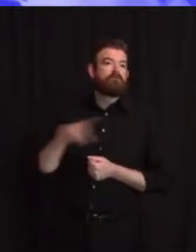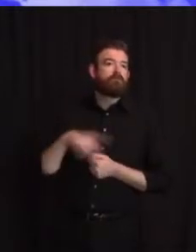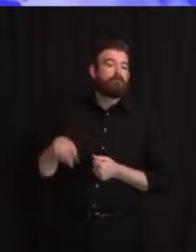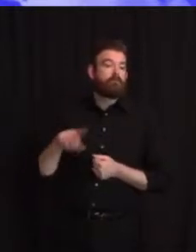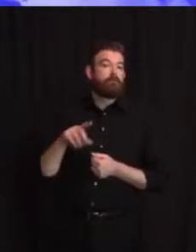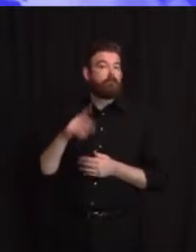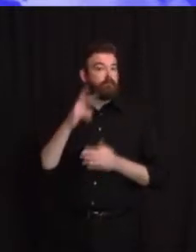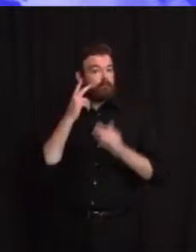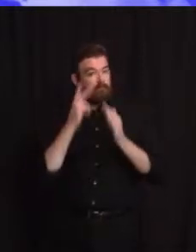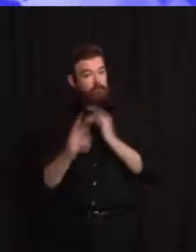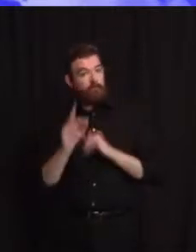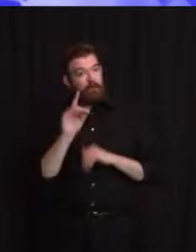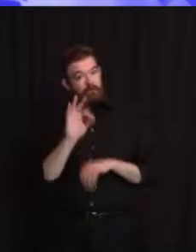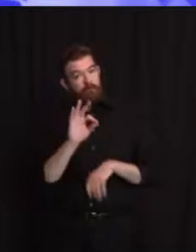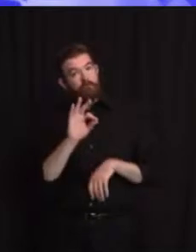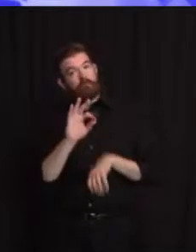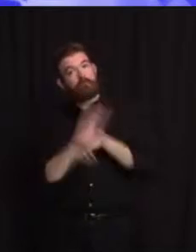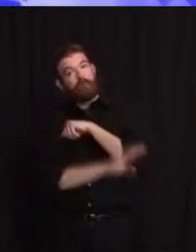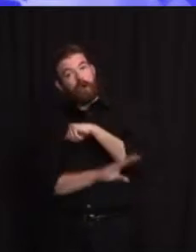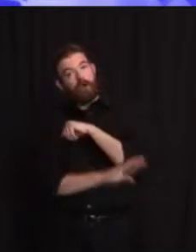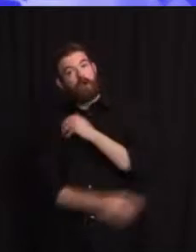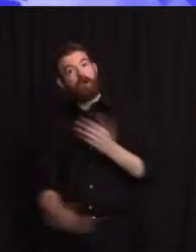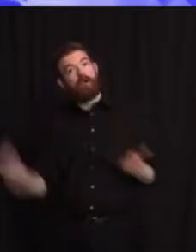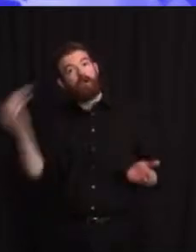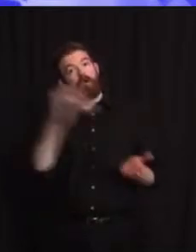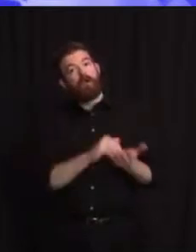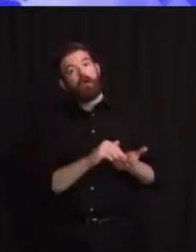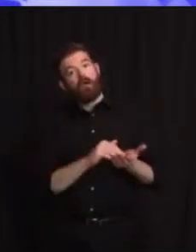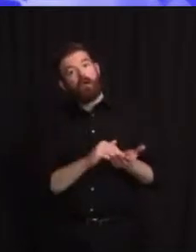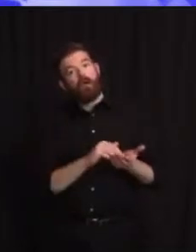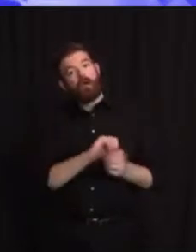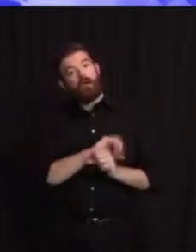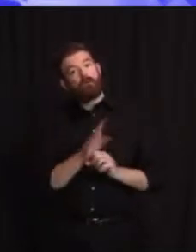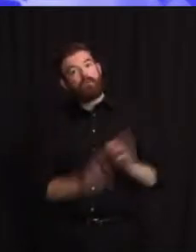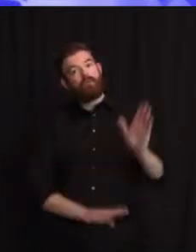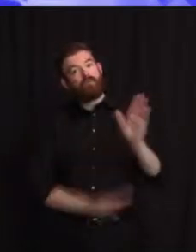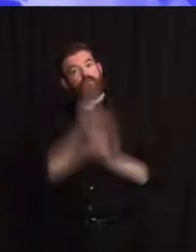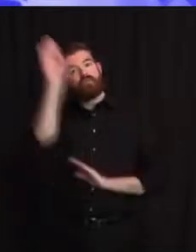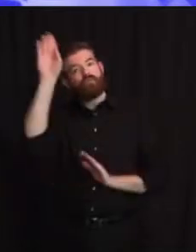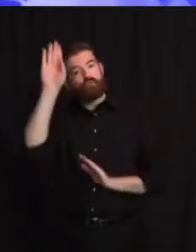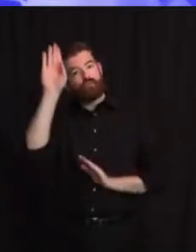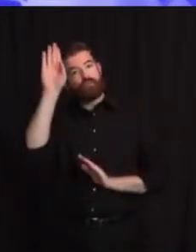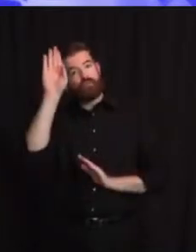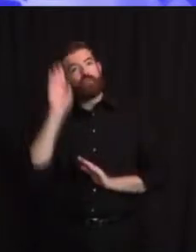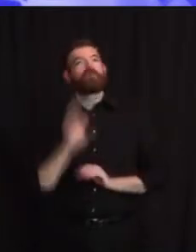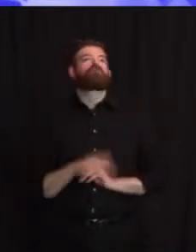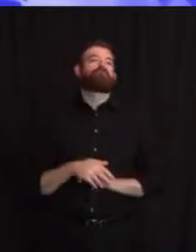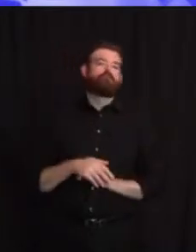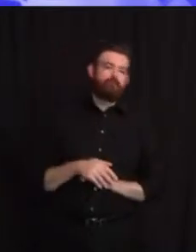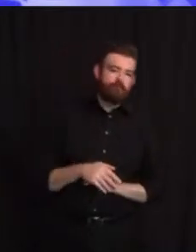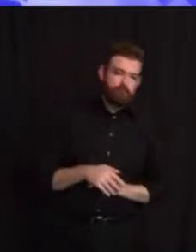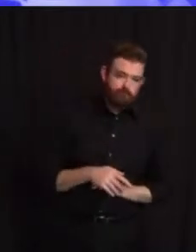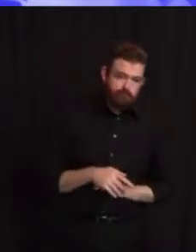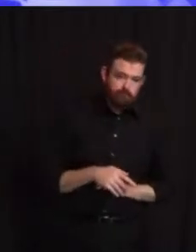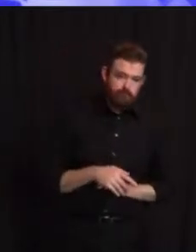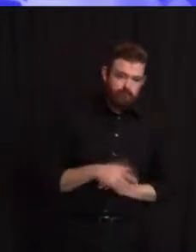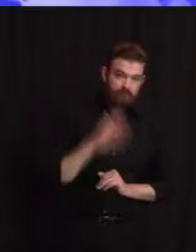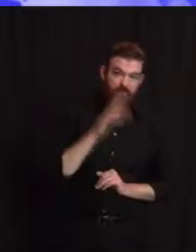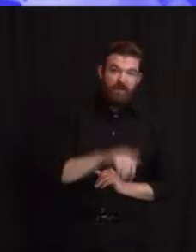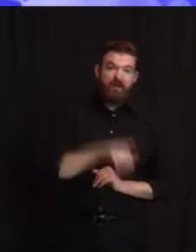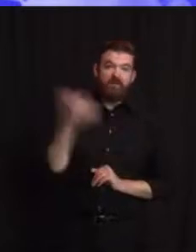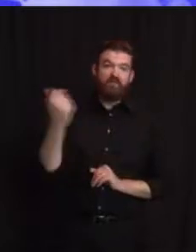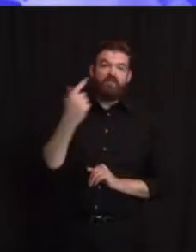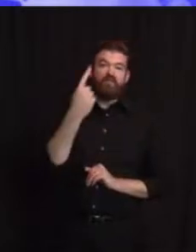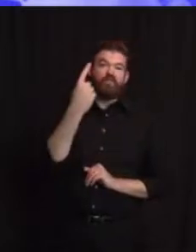was a fall resurgence. And as the governor mentioned, it's roughly another additional $1 billion hit to